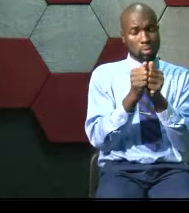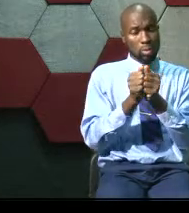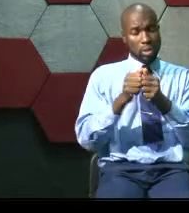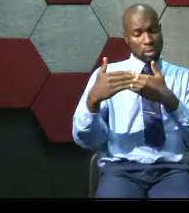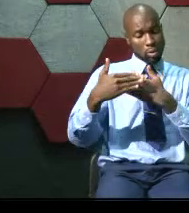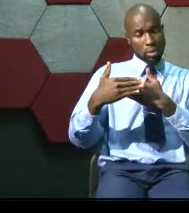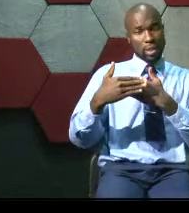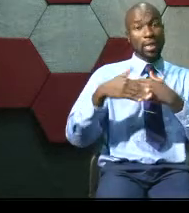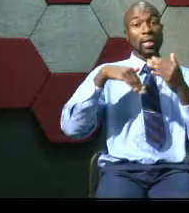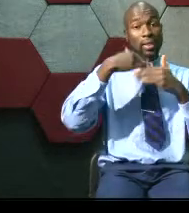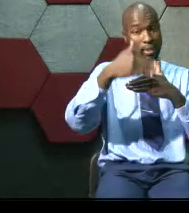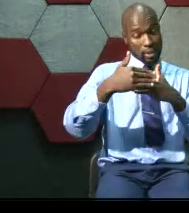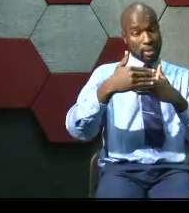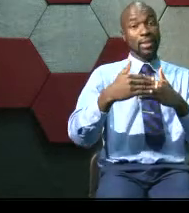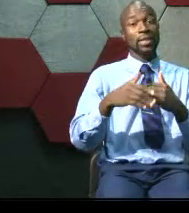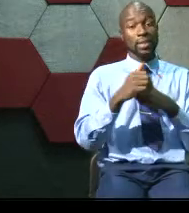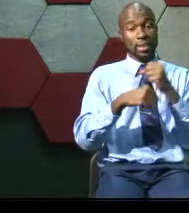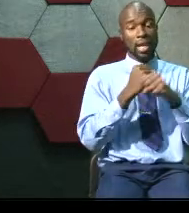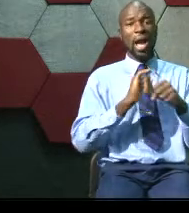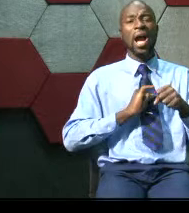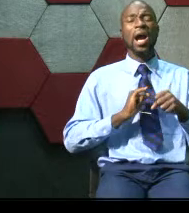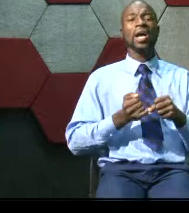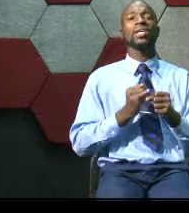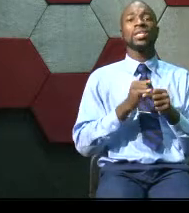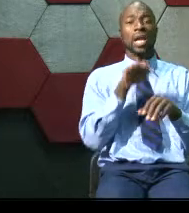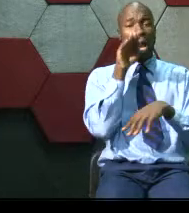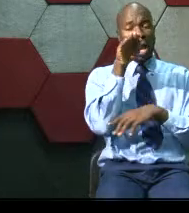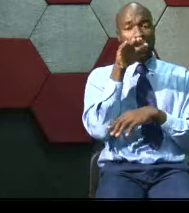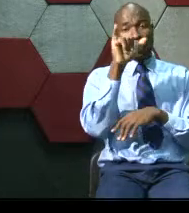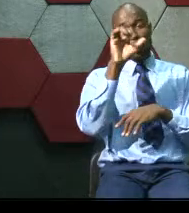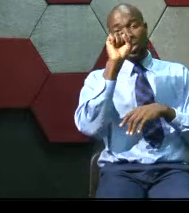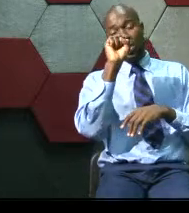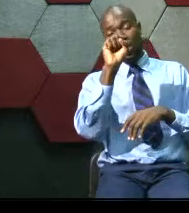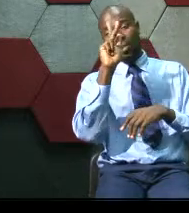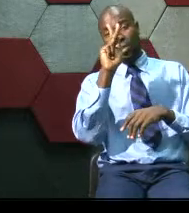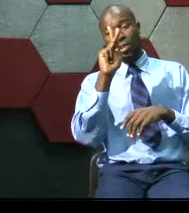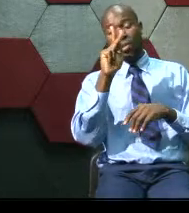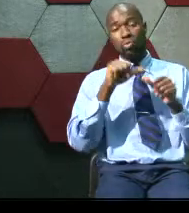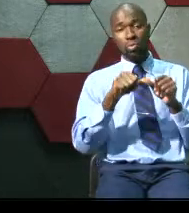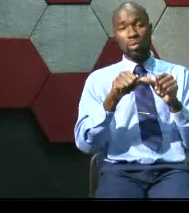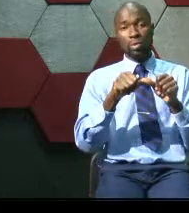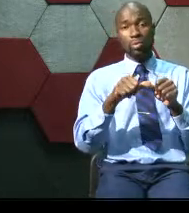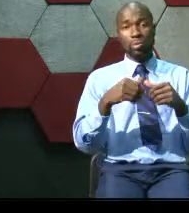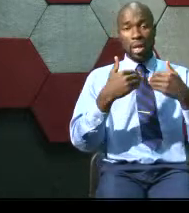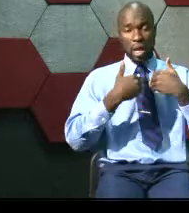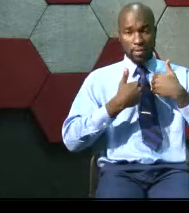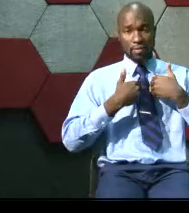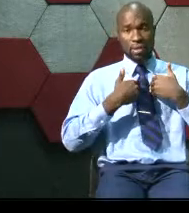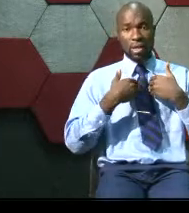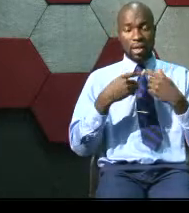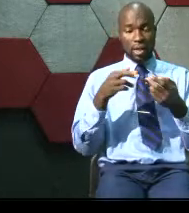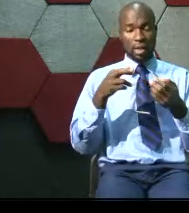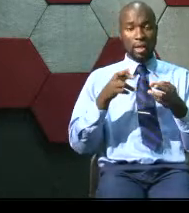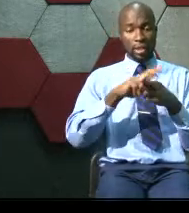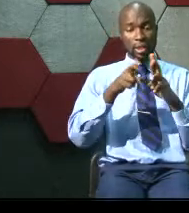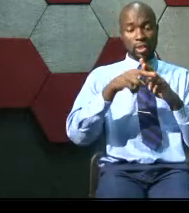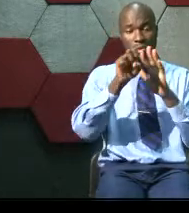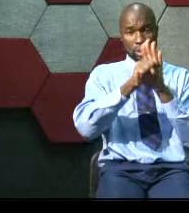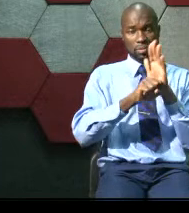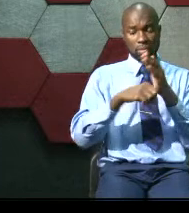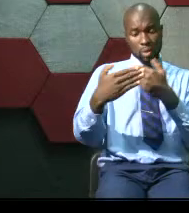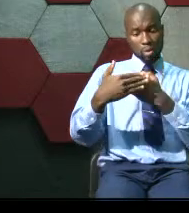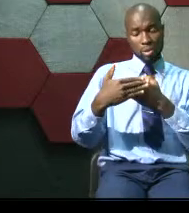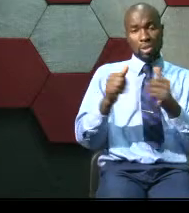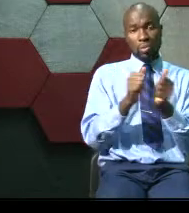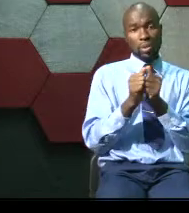I urge the YSK team to form an even closer collaboration relationship with the ministry. Let